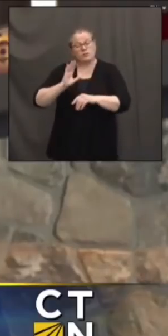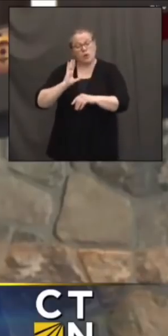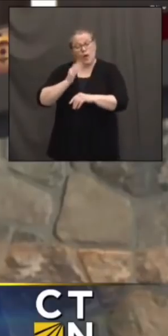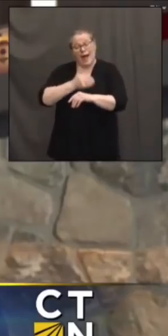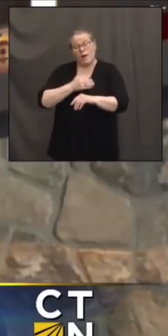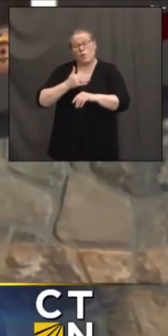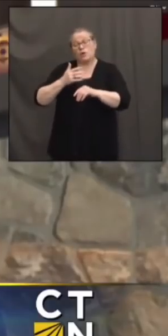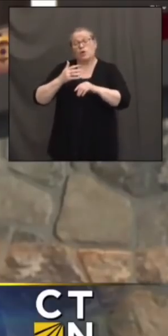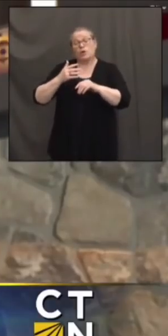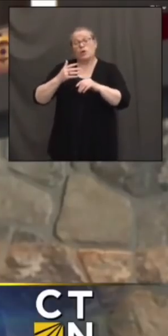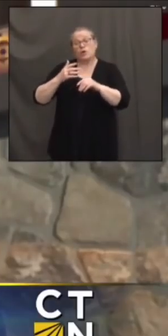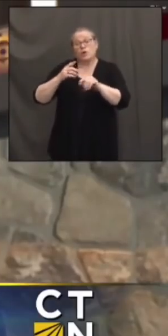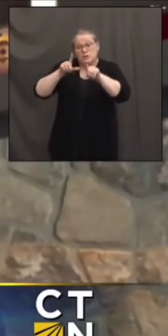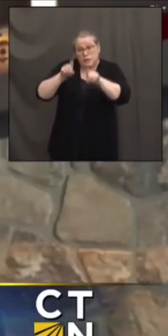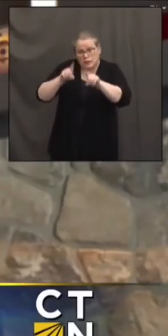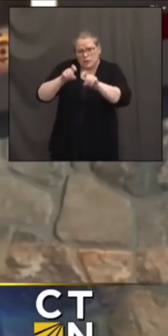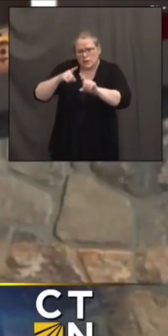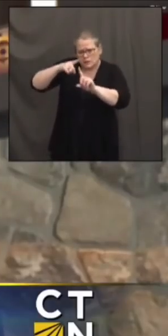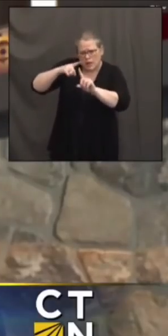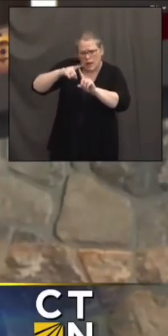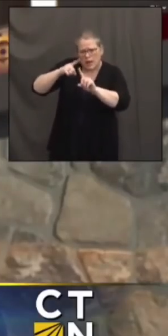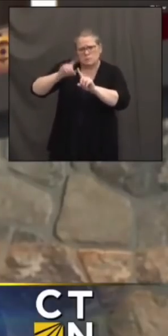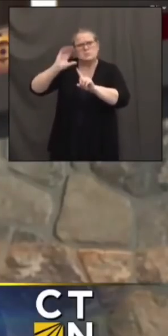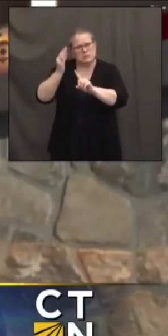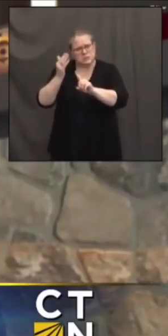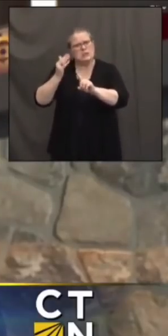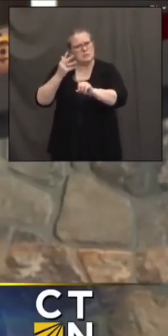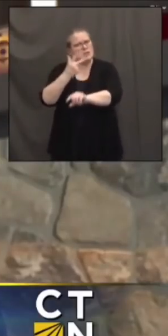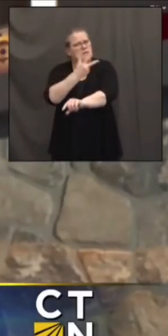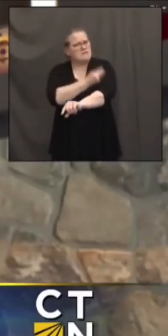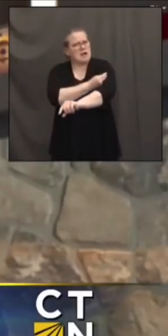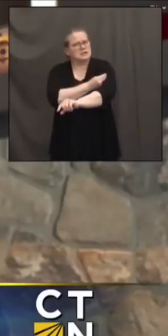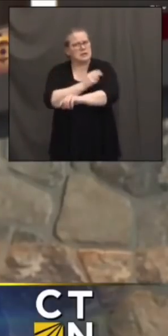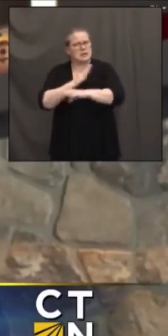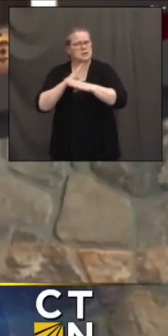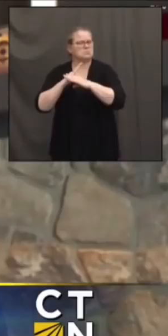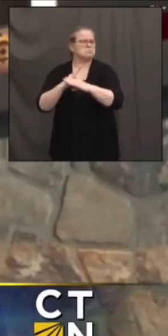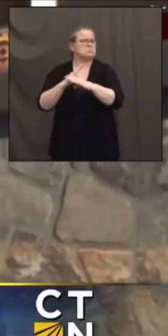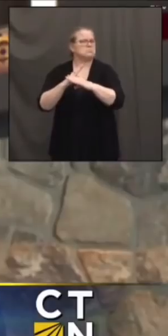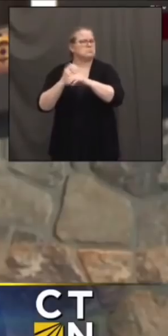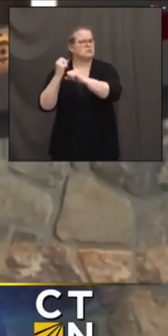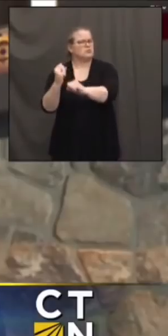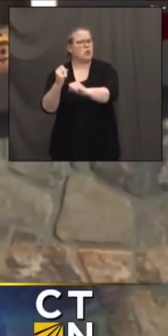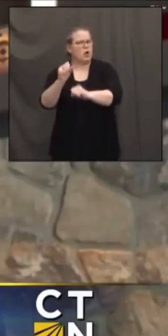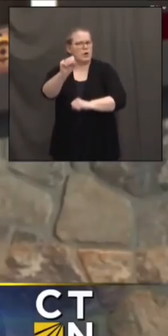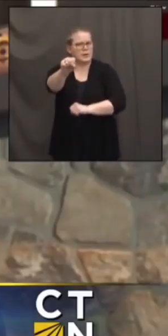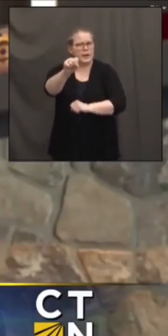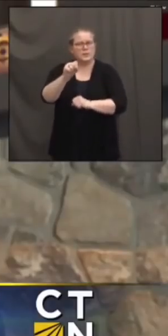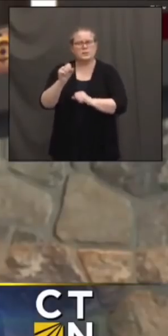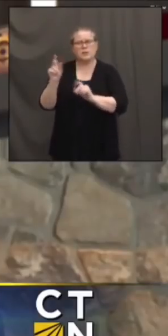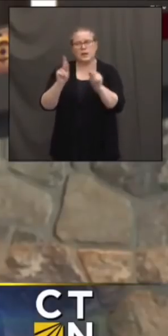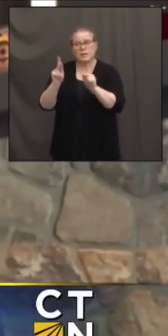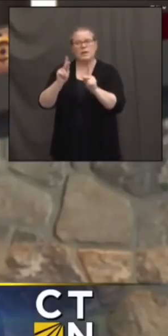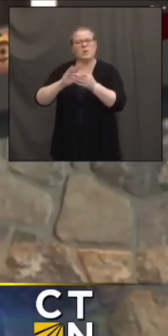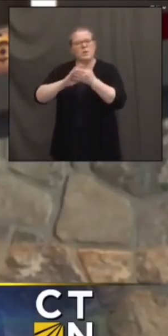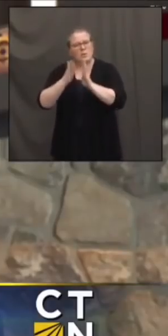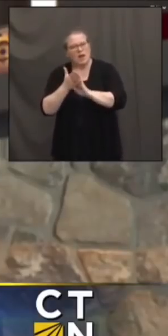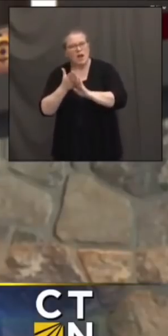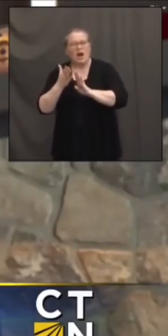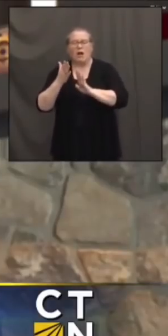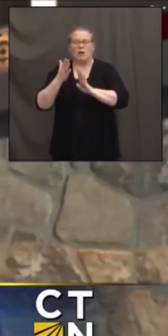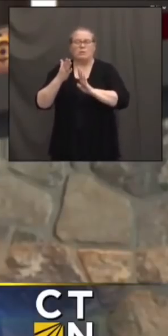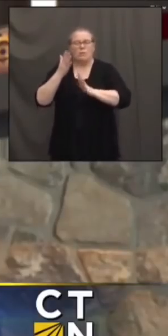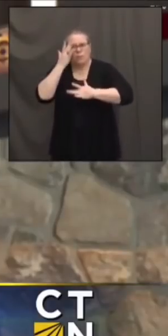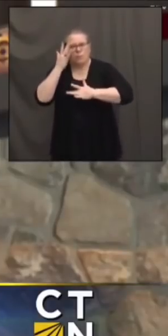the third dose is affording extra immune protection, which it should, and that people aren't becoming hyperstimulated, they're not having vaccine-related side effects with a